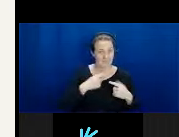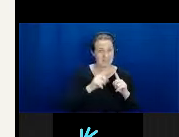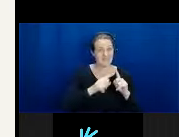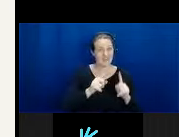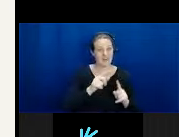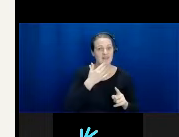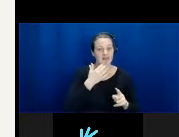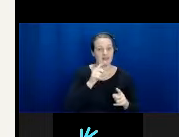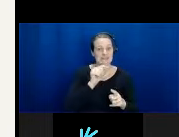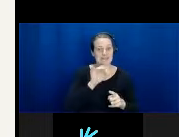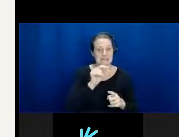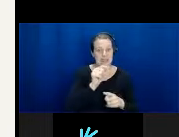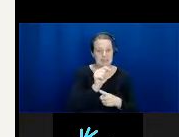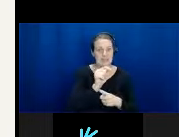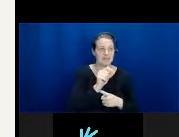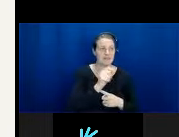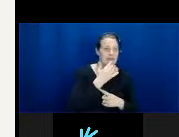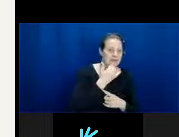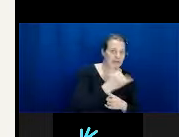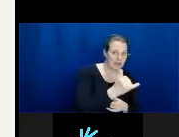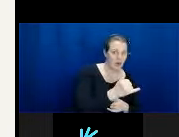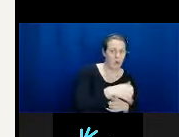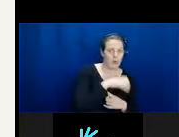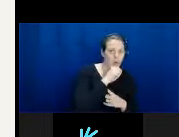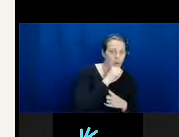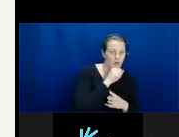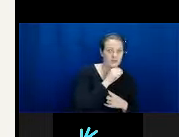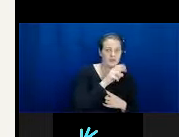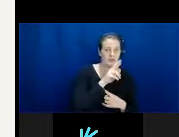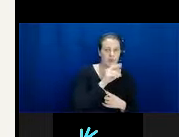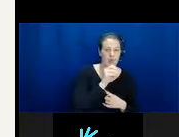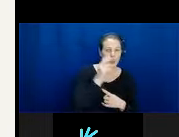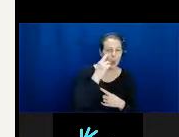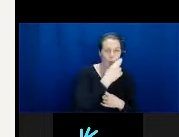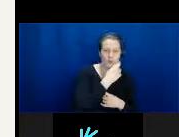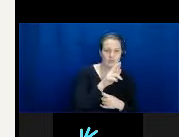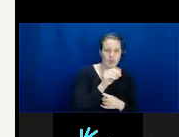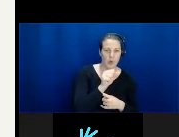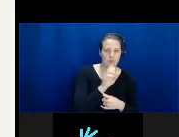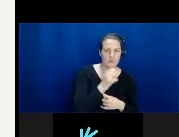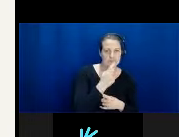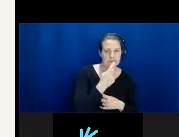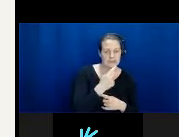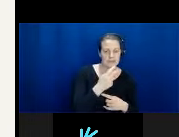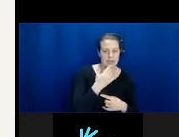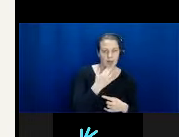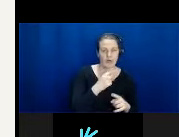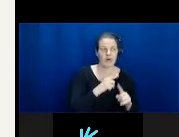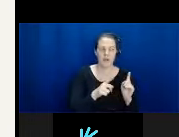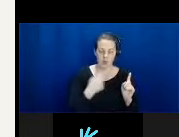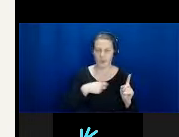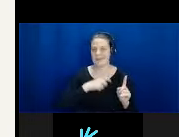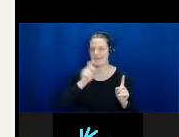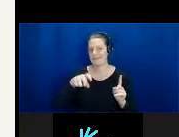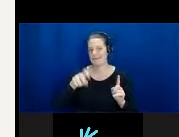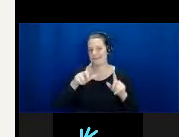or orange based or like a rose colored. But we do need to do an assessment because it's